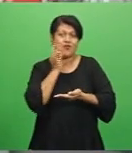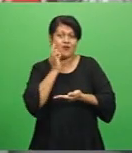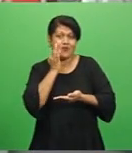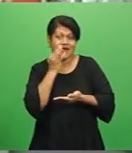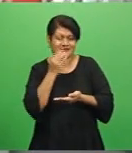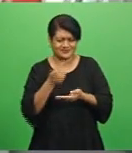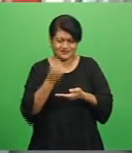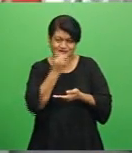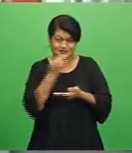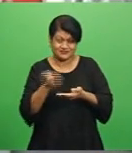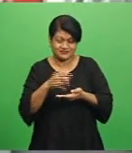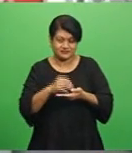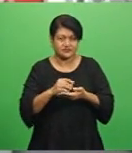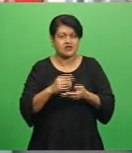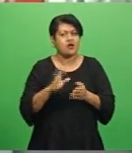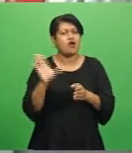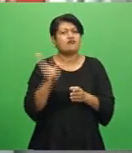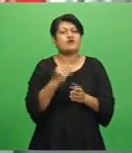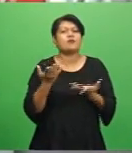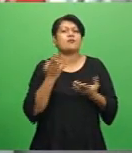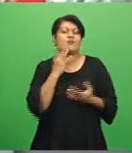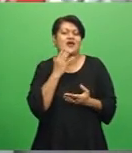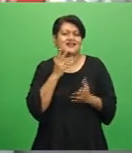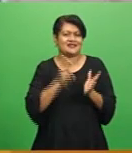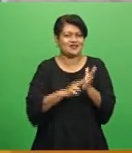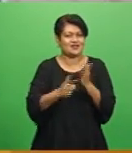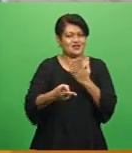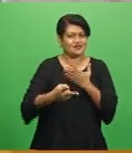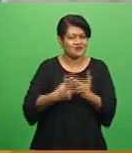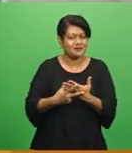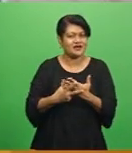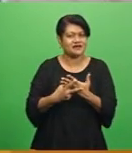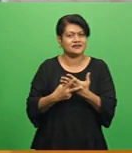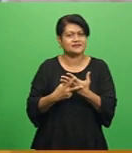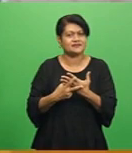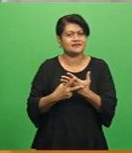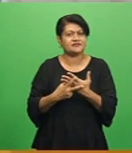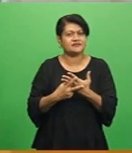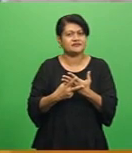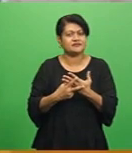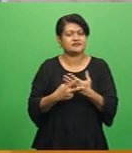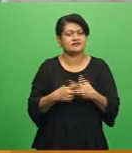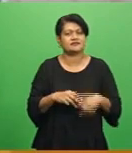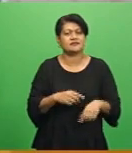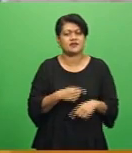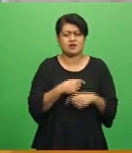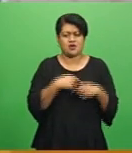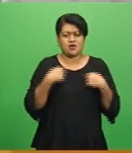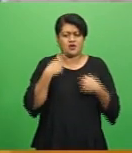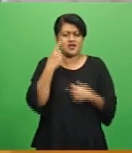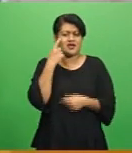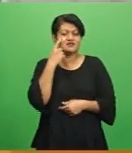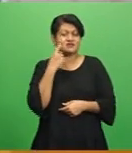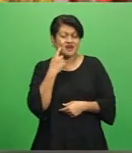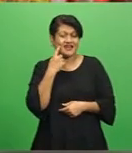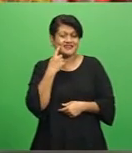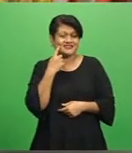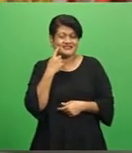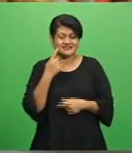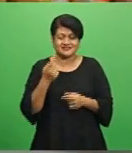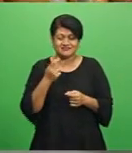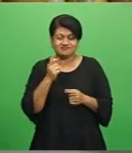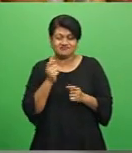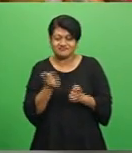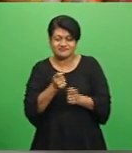materials from November. Stop from then, and we are seeking some alternatives.